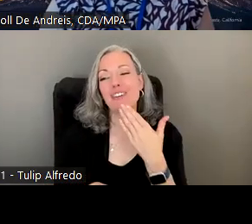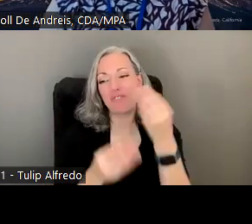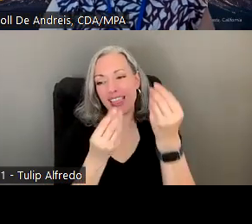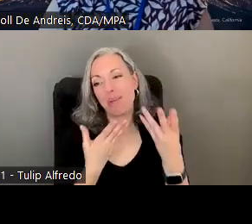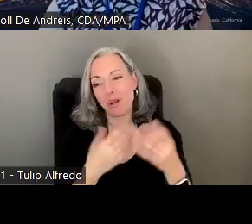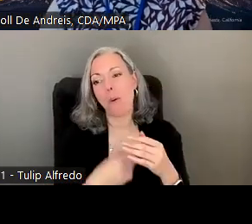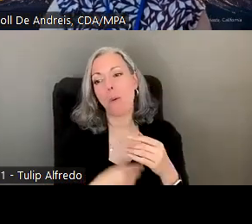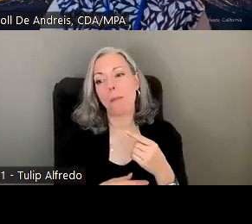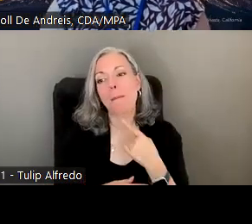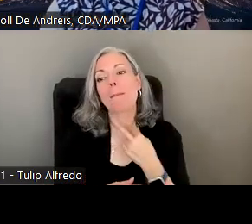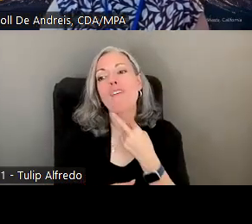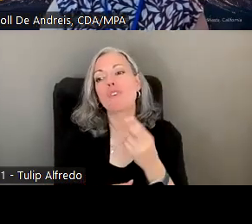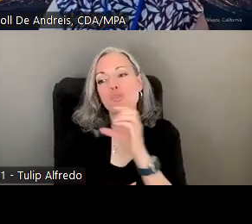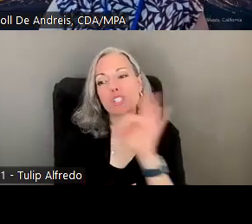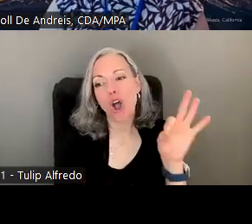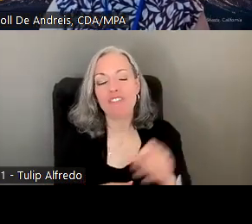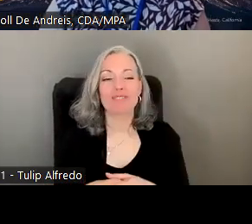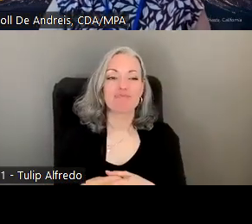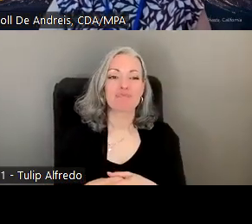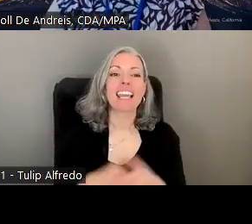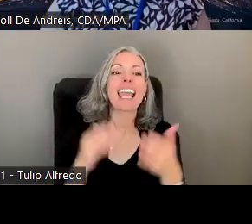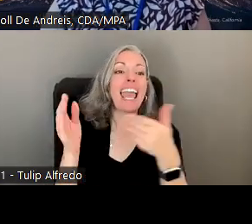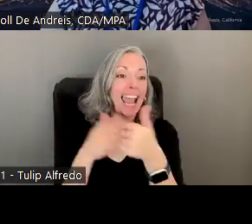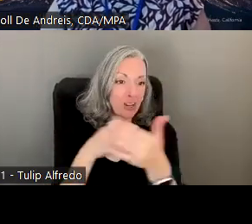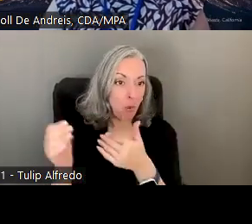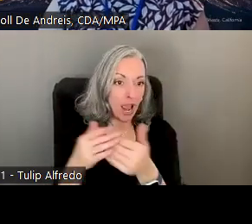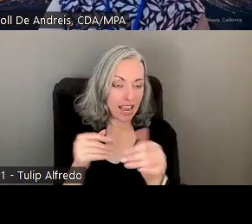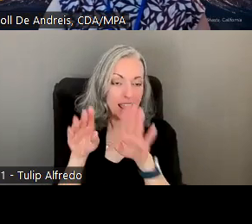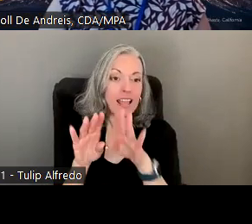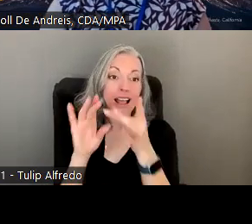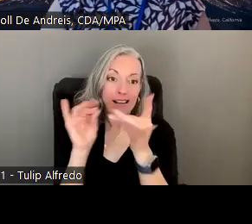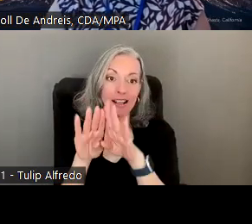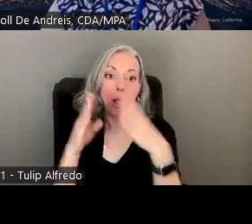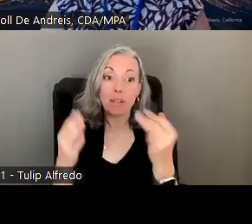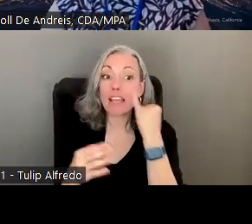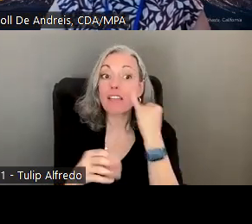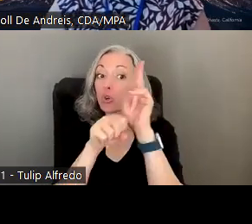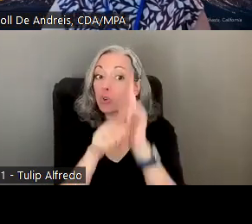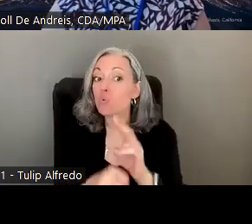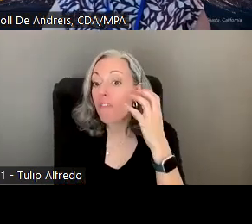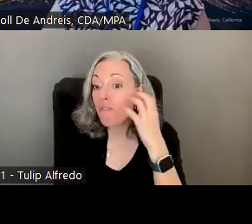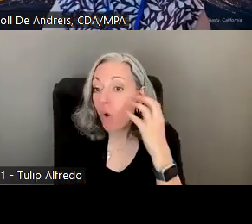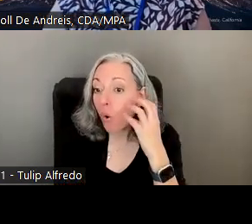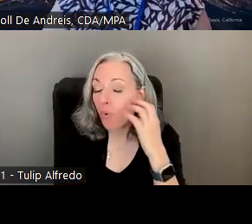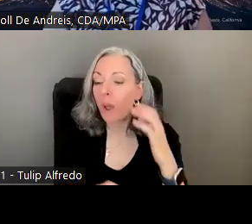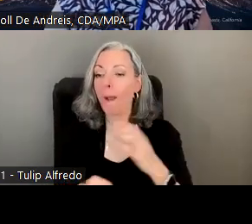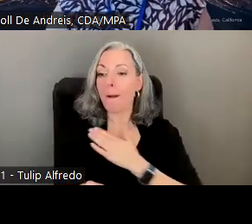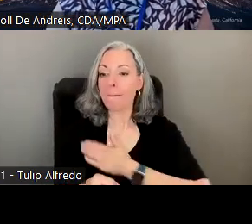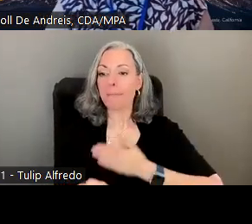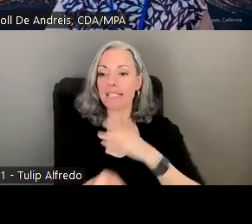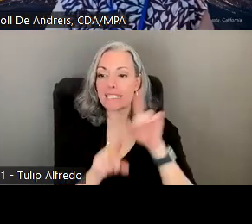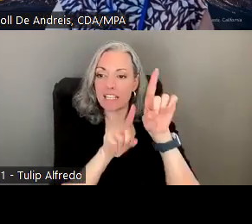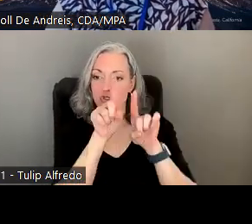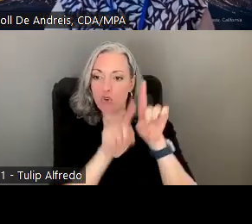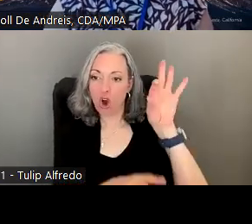So, as I was saying, the public comment period, if you're attending by phone, please press *9, and then that